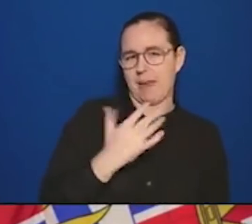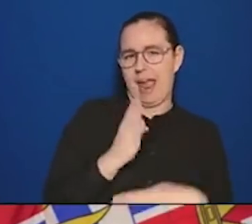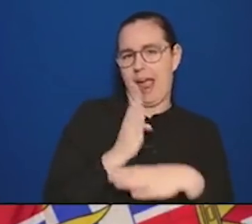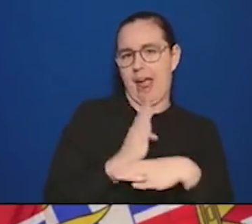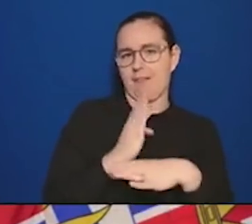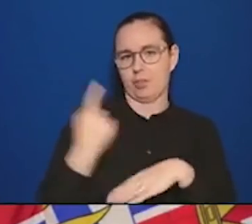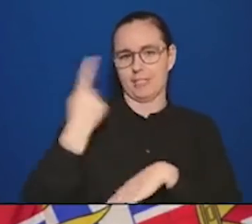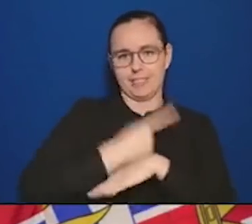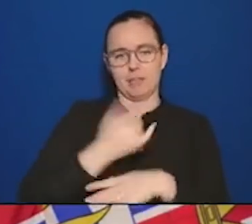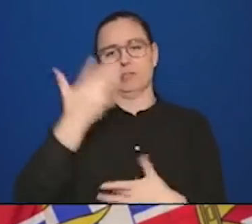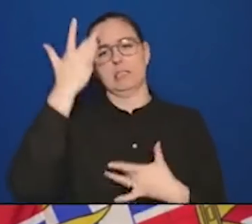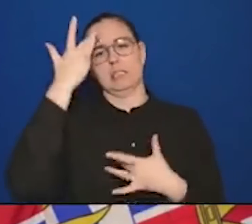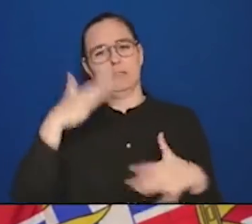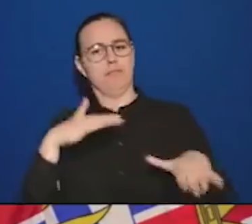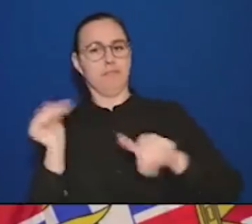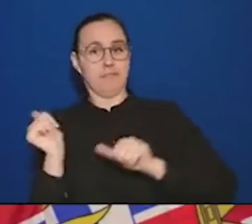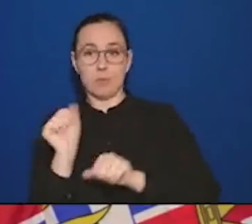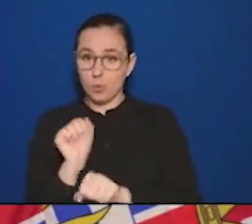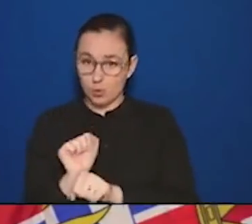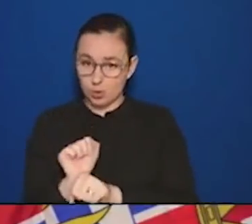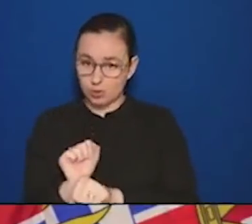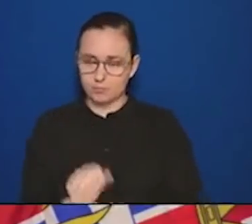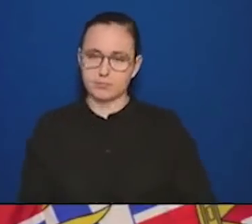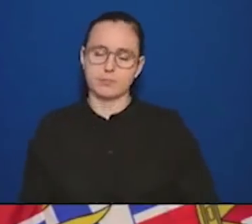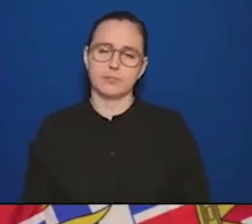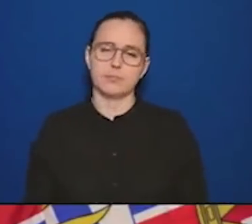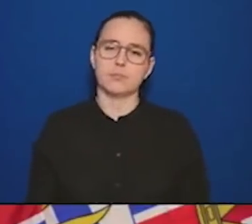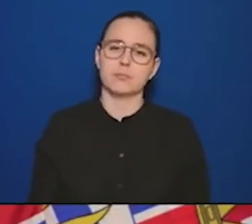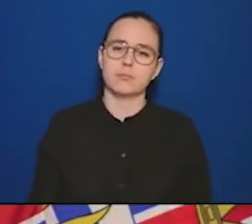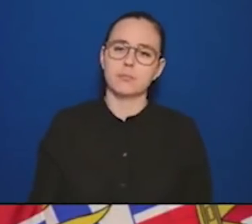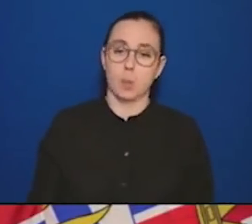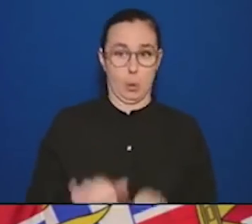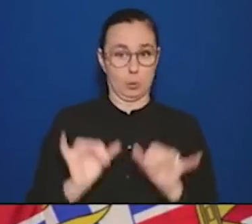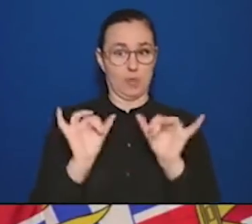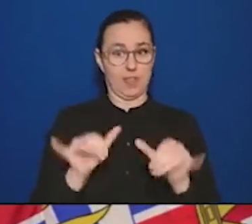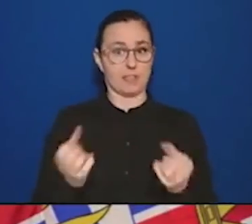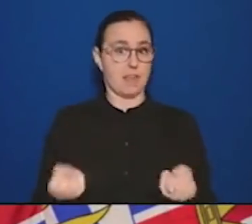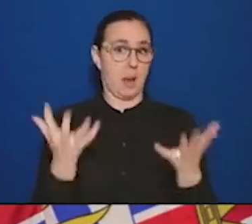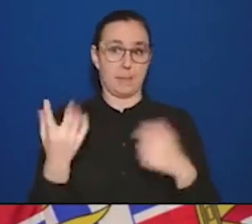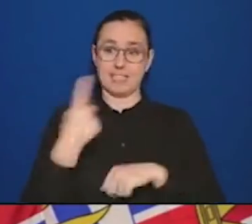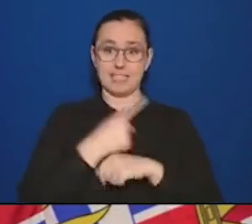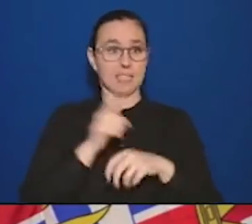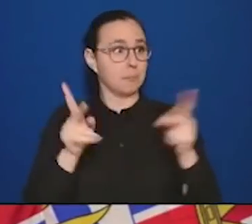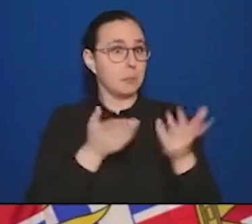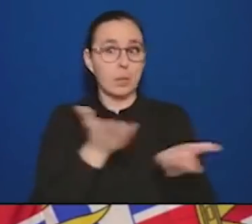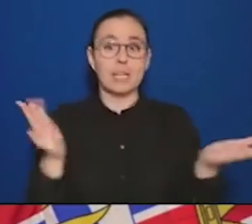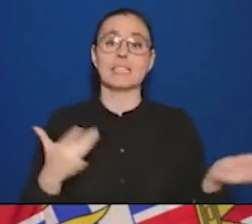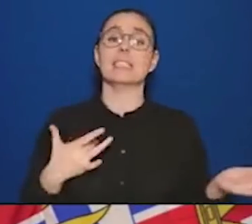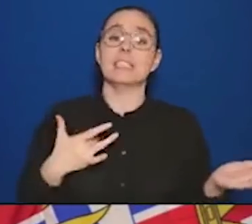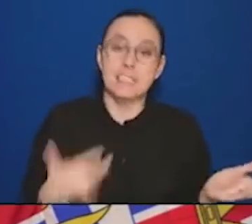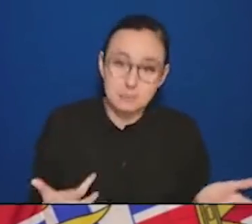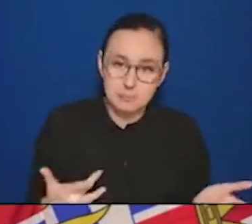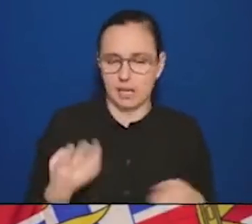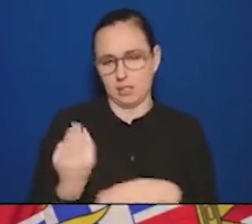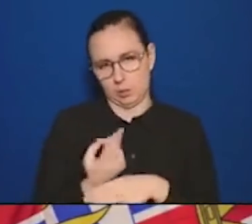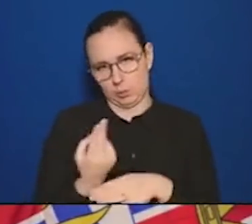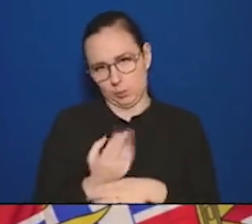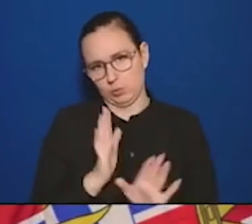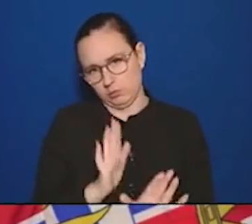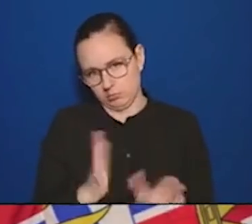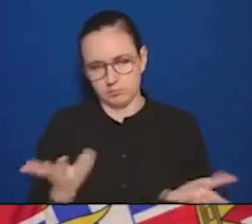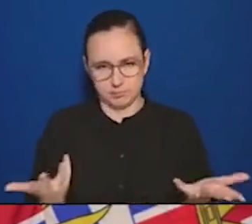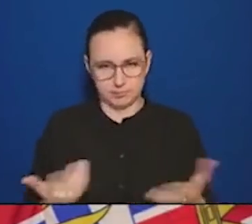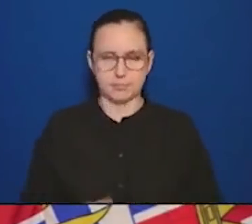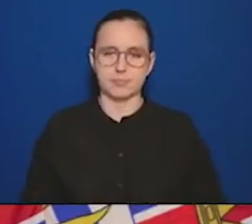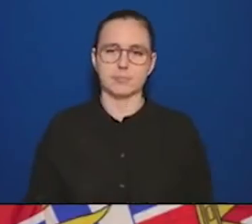they have sick days available to them. That's how many days they were utilized. For the next question, we come to the room. We'll go